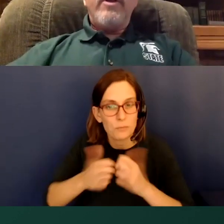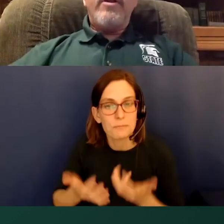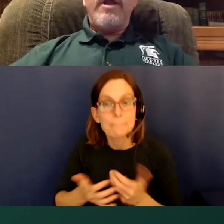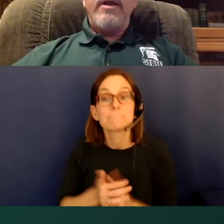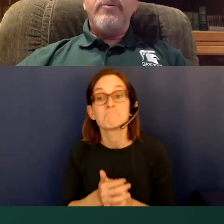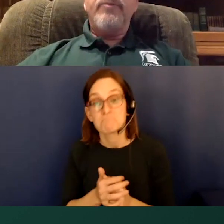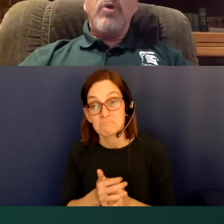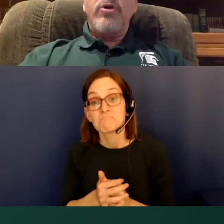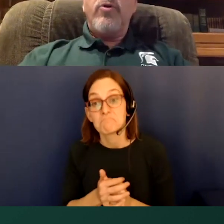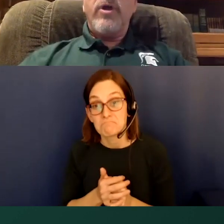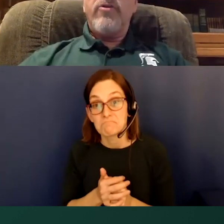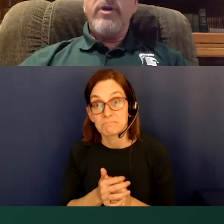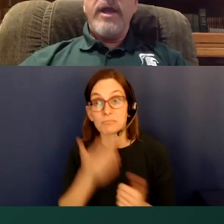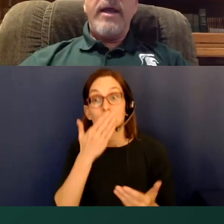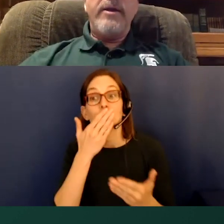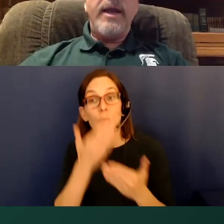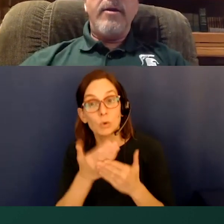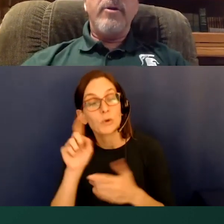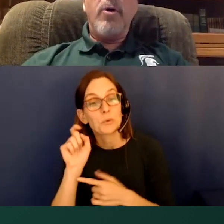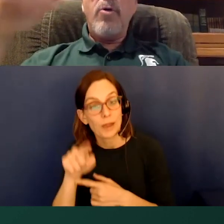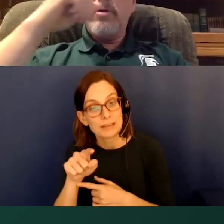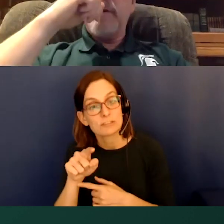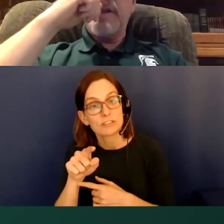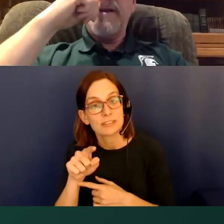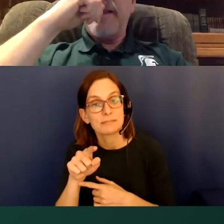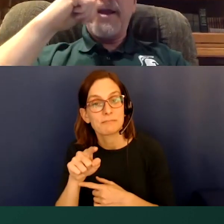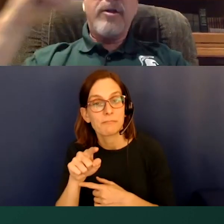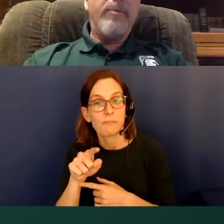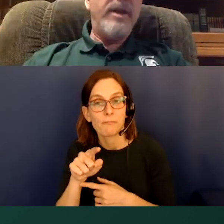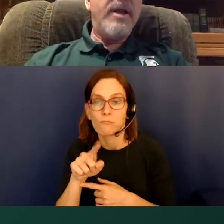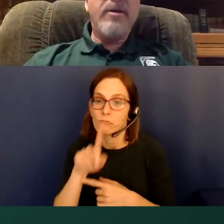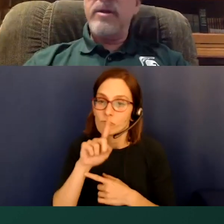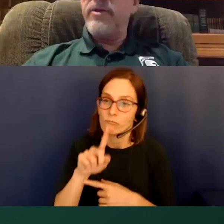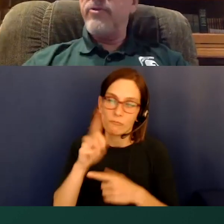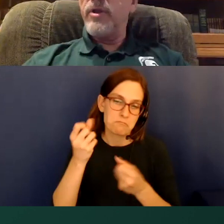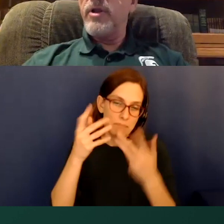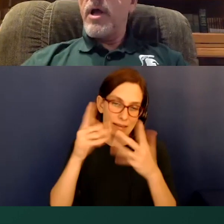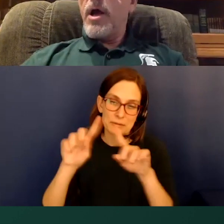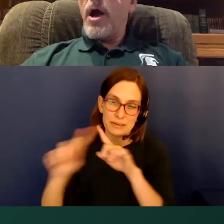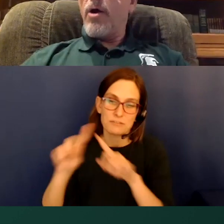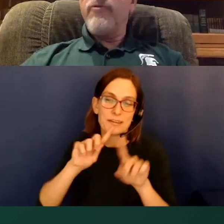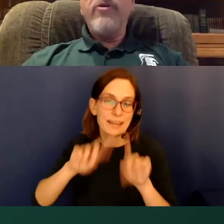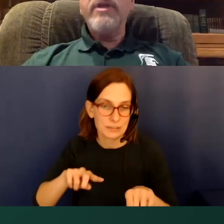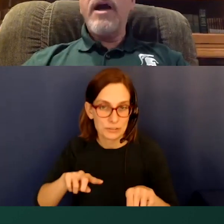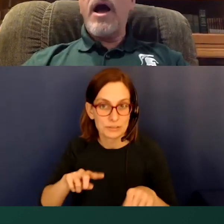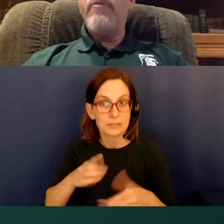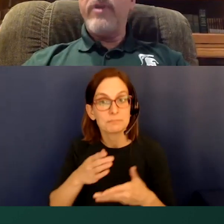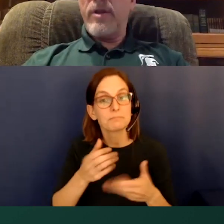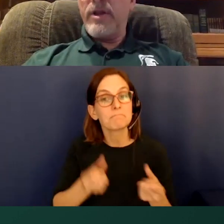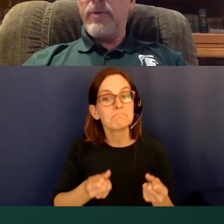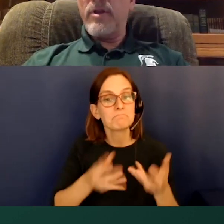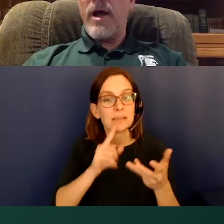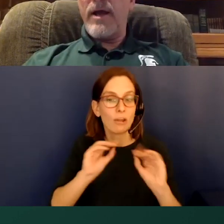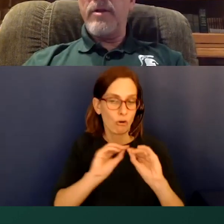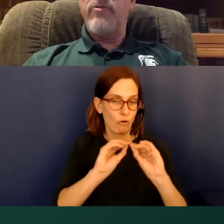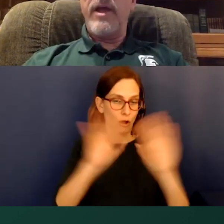That is a good question, and it has no single answer. Many constellations are fairly obvious